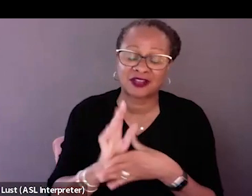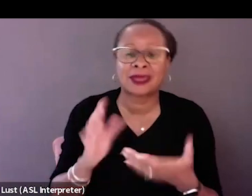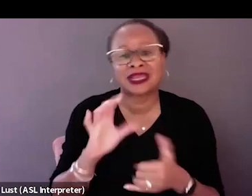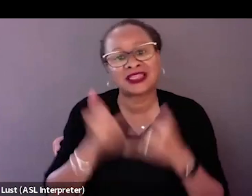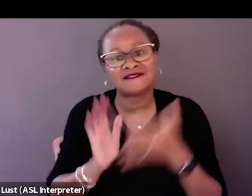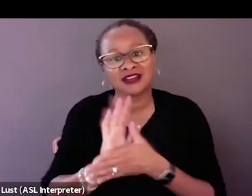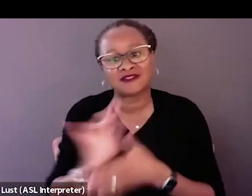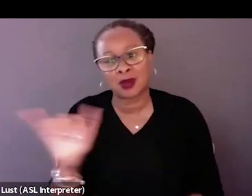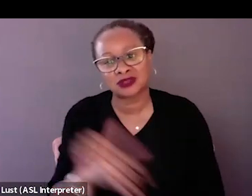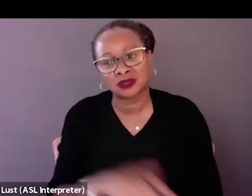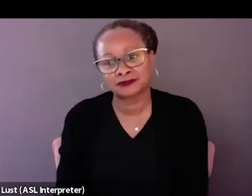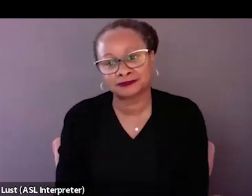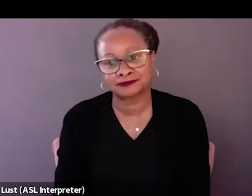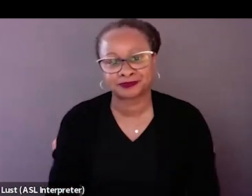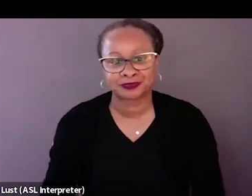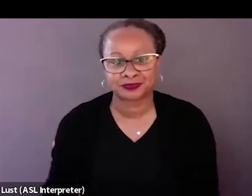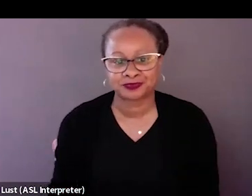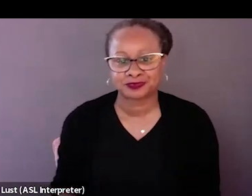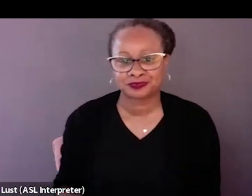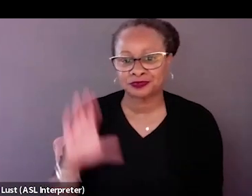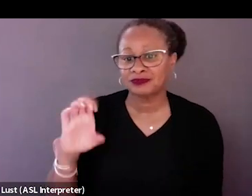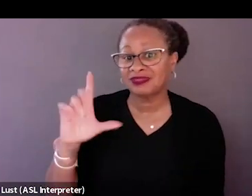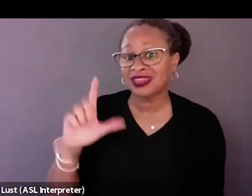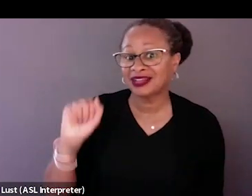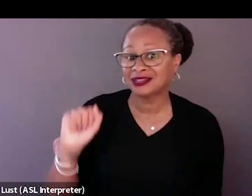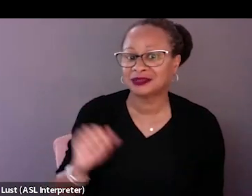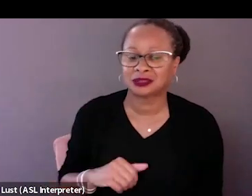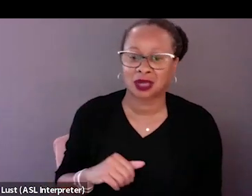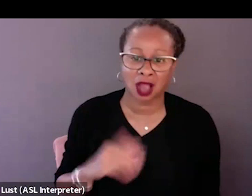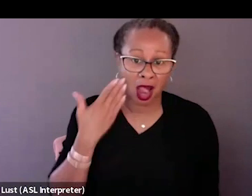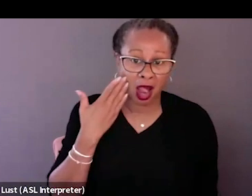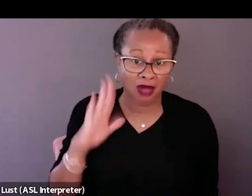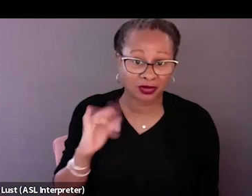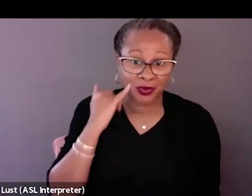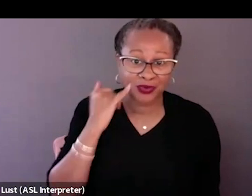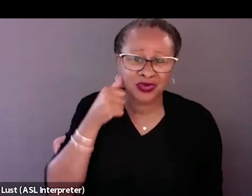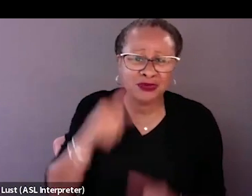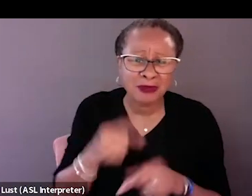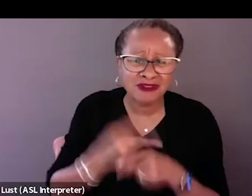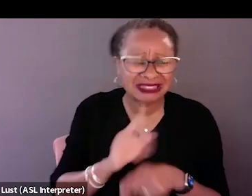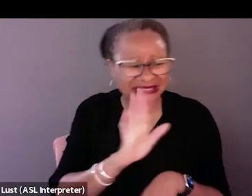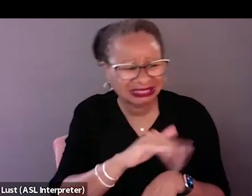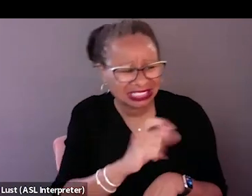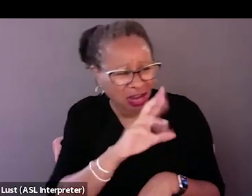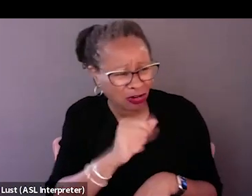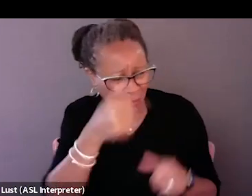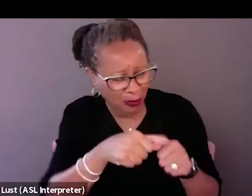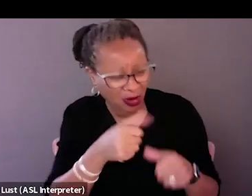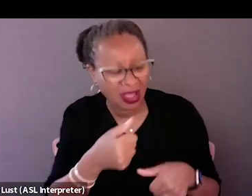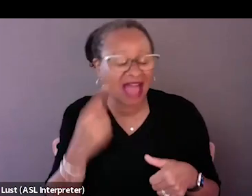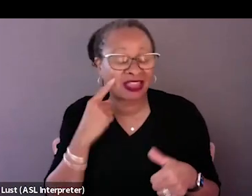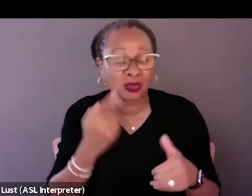film as well. Yeah, I mean, I think we were, gosh, Sarah, I don't know if I remember right, but we were really pretty far along through the edit